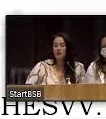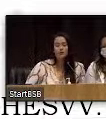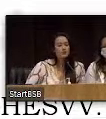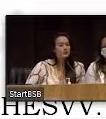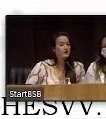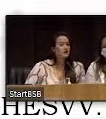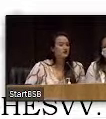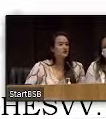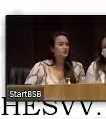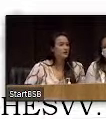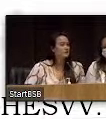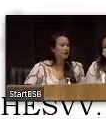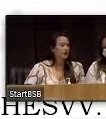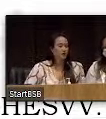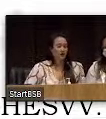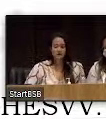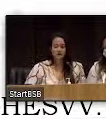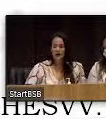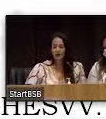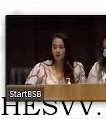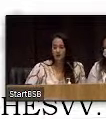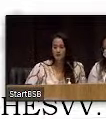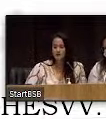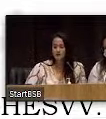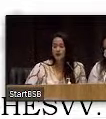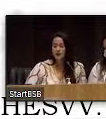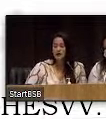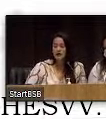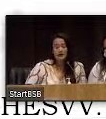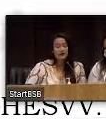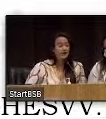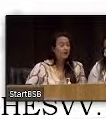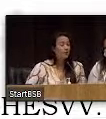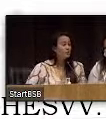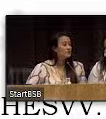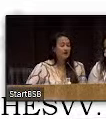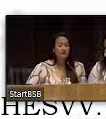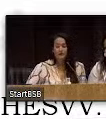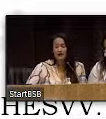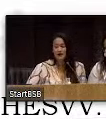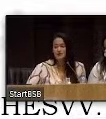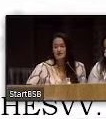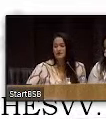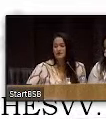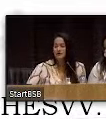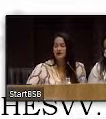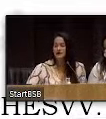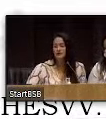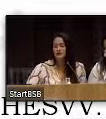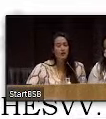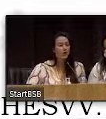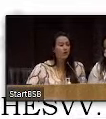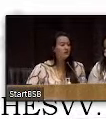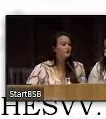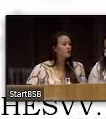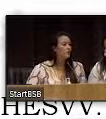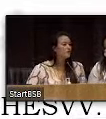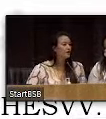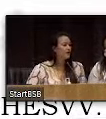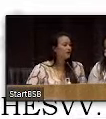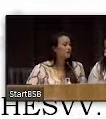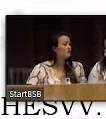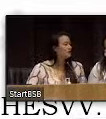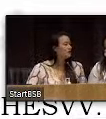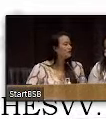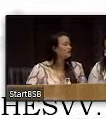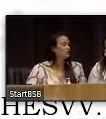hospitalizations, 1,588 were due to SARS, and 839